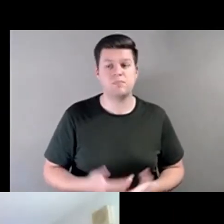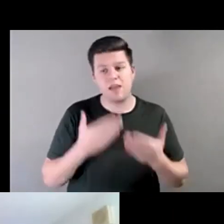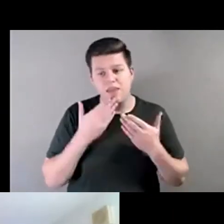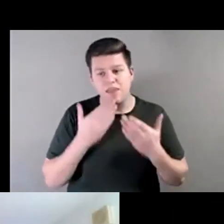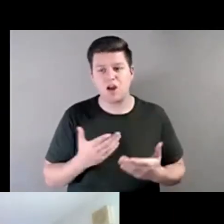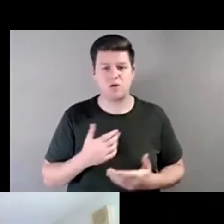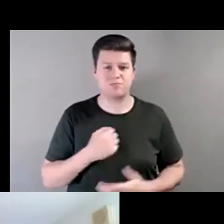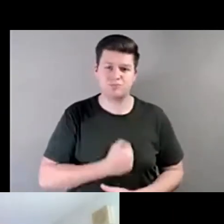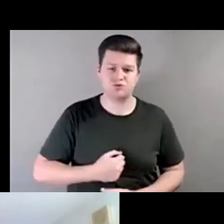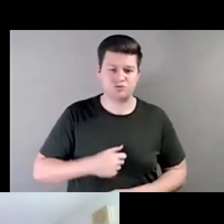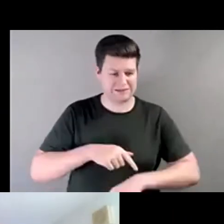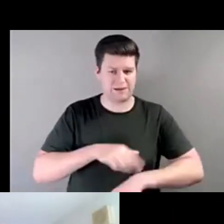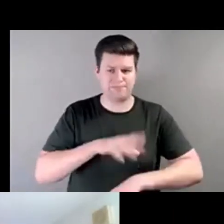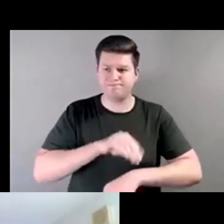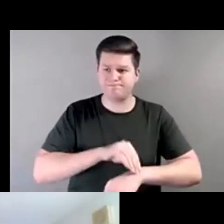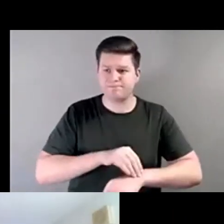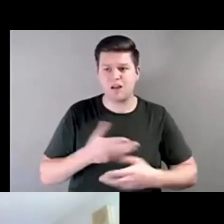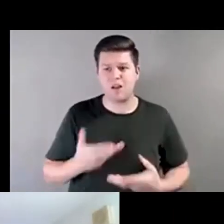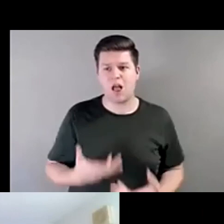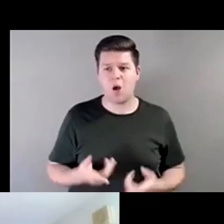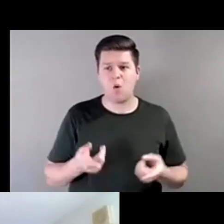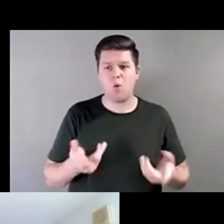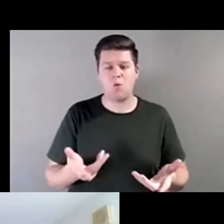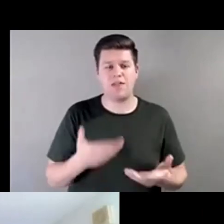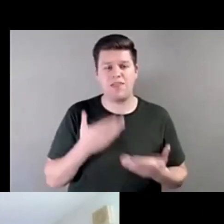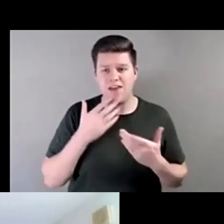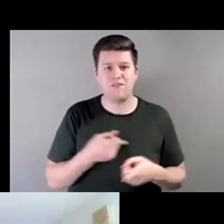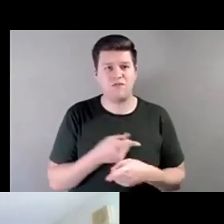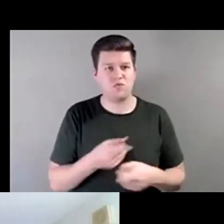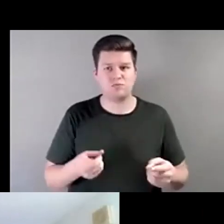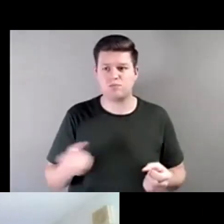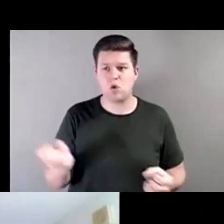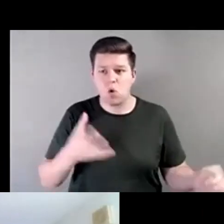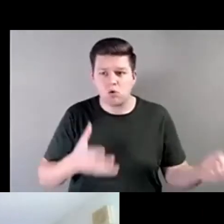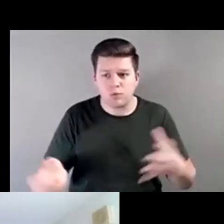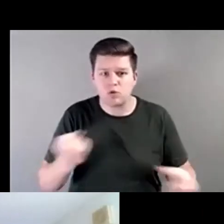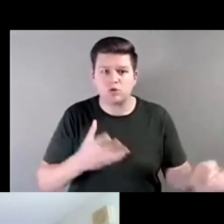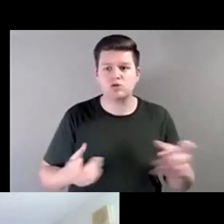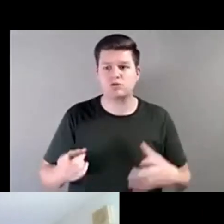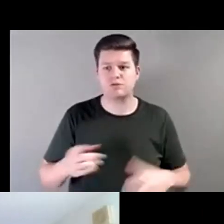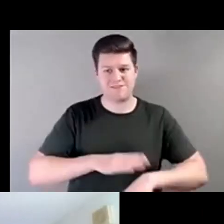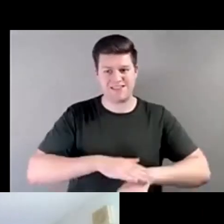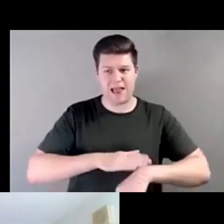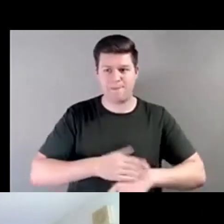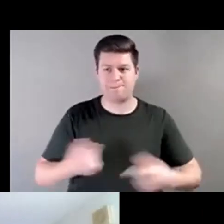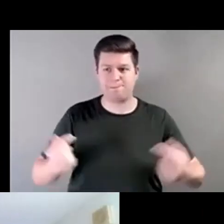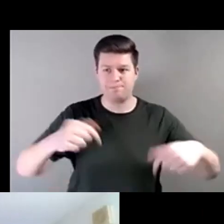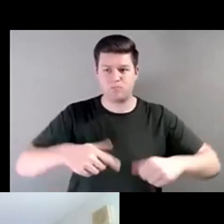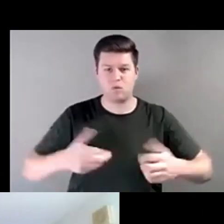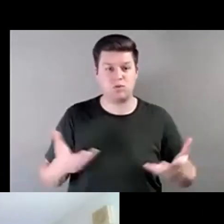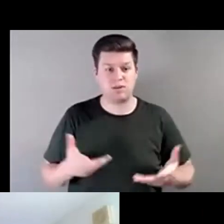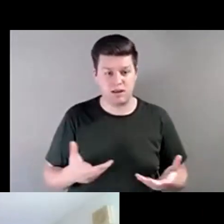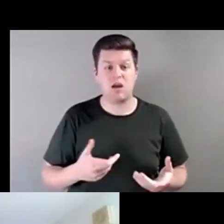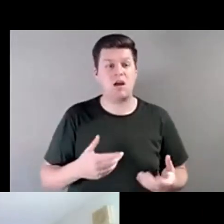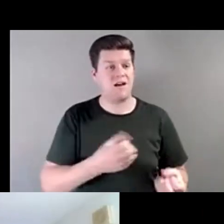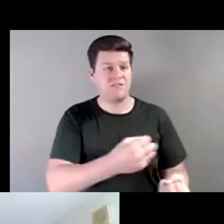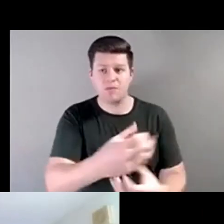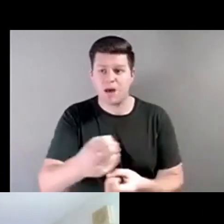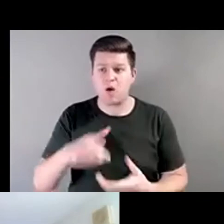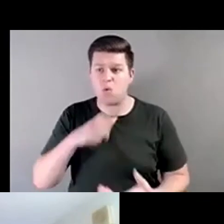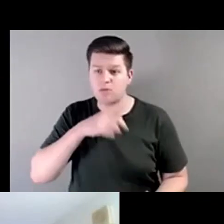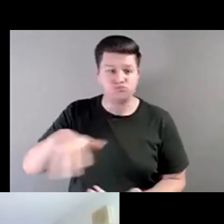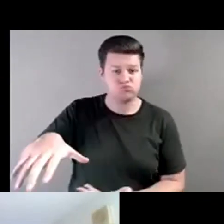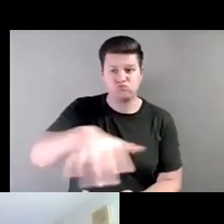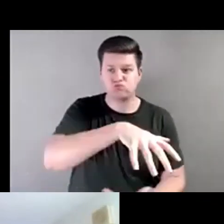us. Thank you to everybody for your time and your contributions today. We will take all of your feedback from the discussion groups and put that together in a short